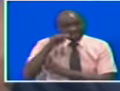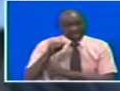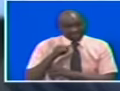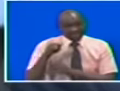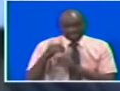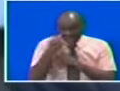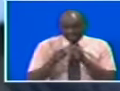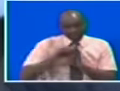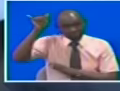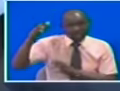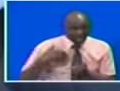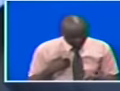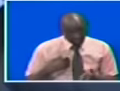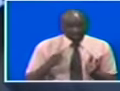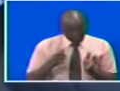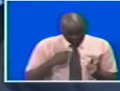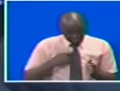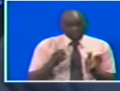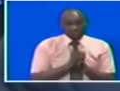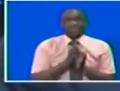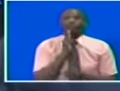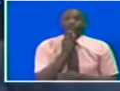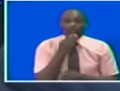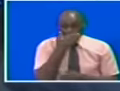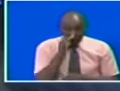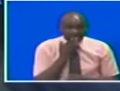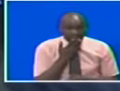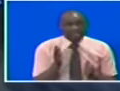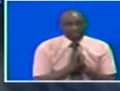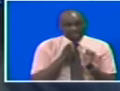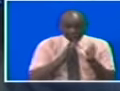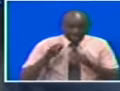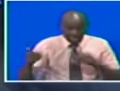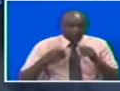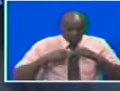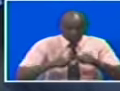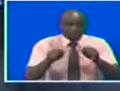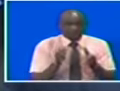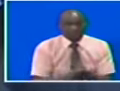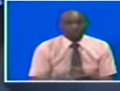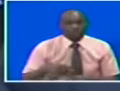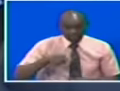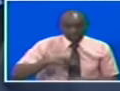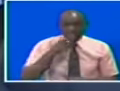na Wetaa na Mudavadi tutapanga vile tutaendelea wakati huu, huku